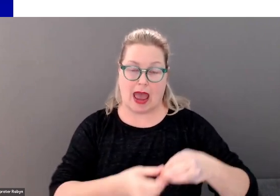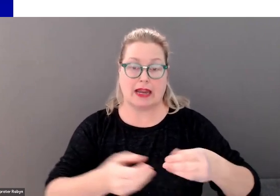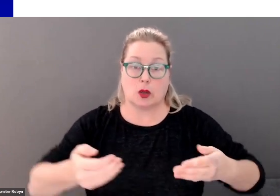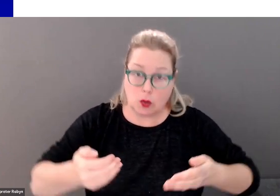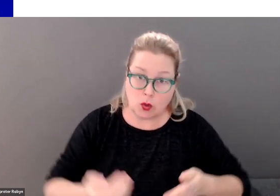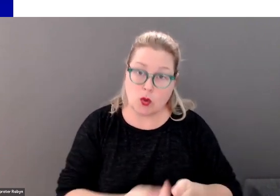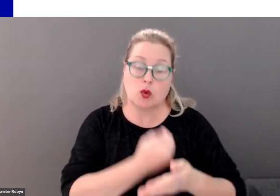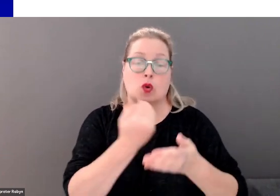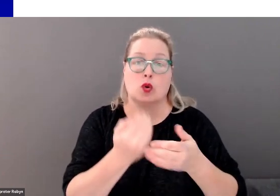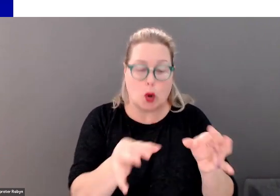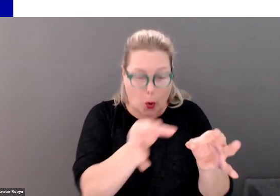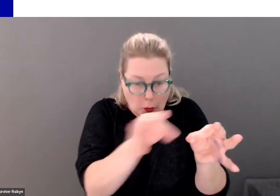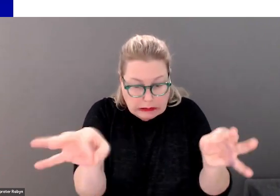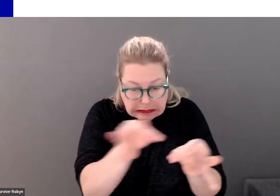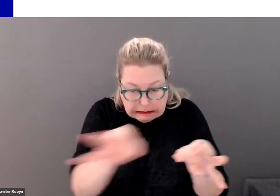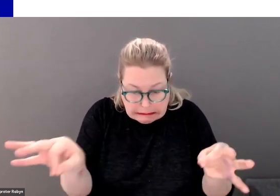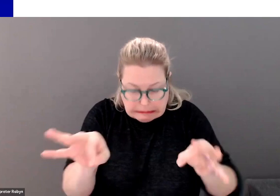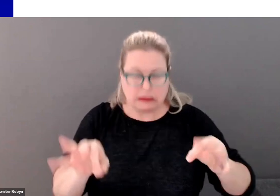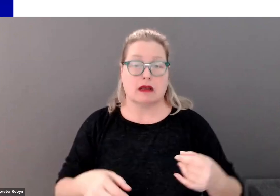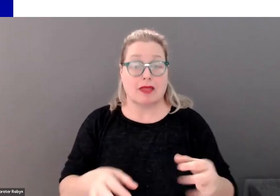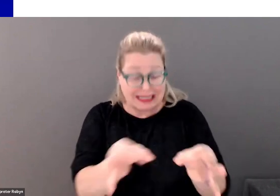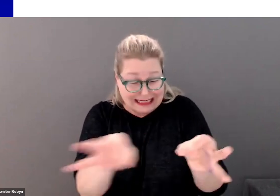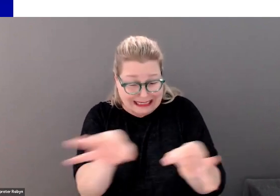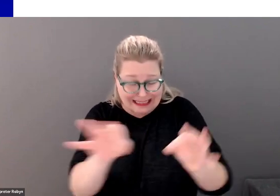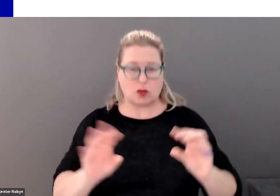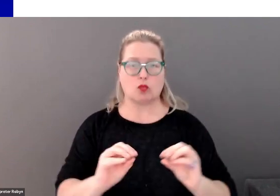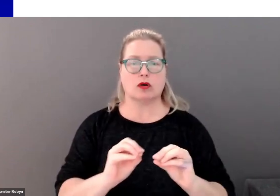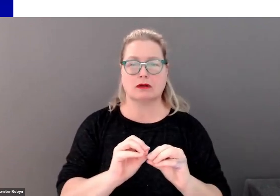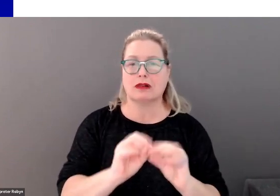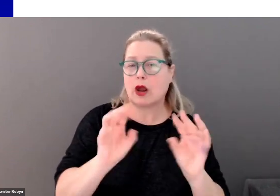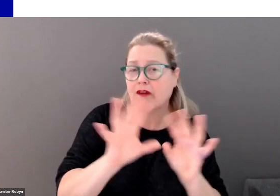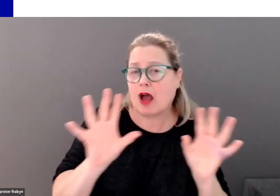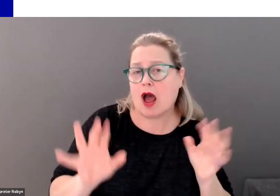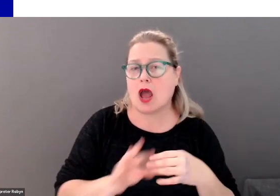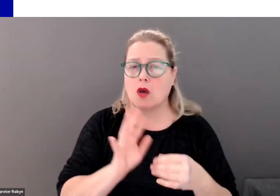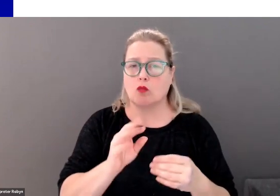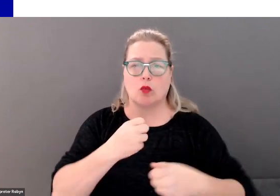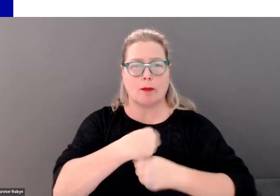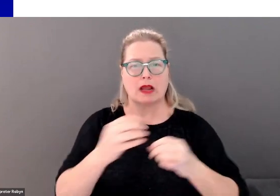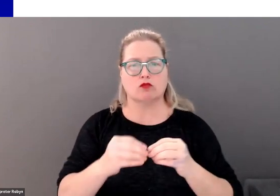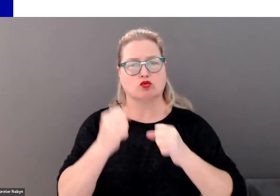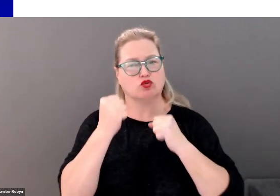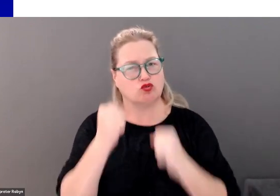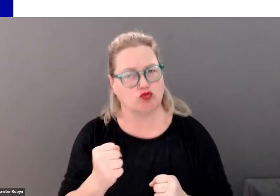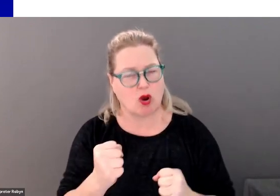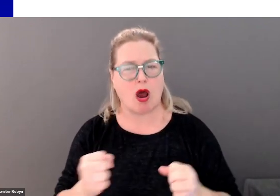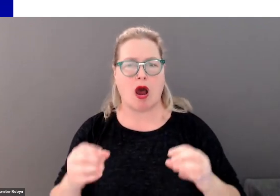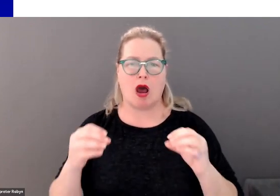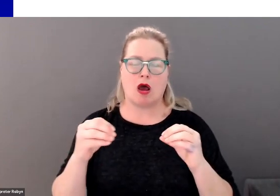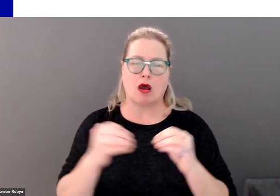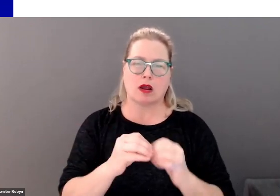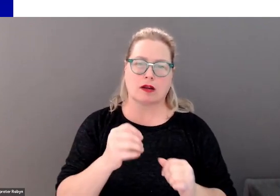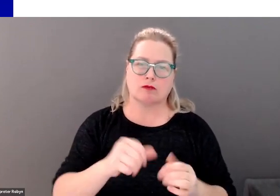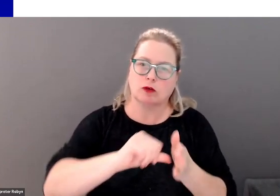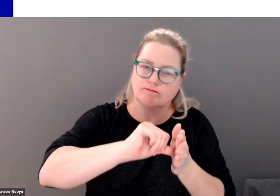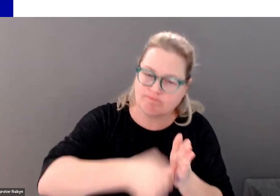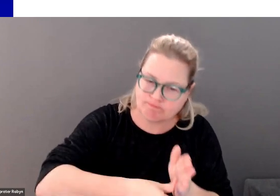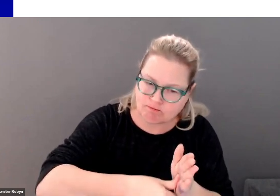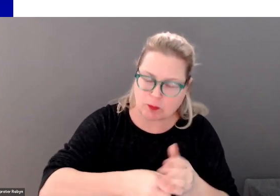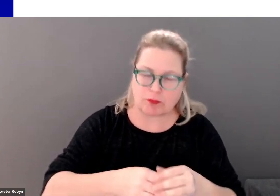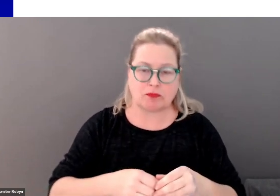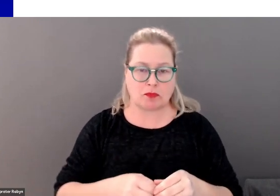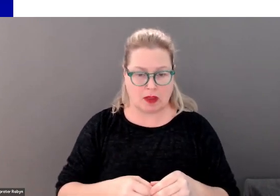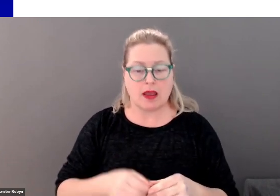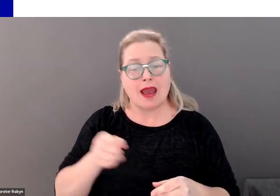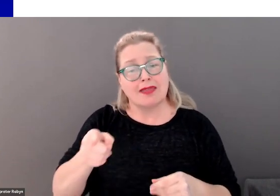add specificity and clarification to strengthen these civil rights protections for people with disabilities. And that includes new provisions